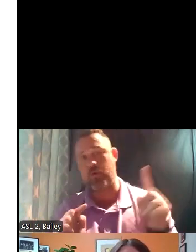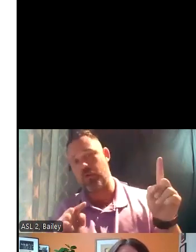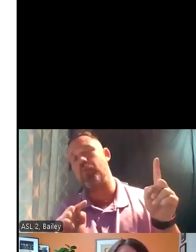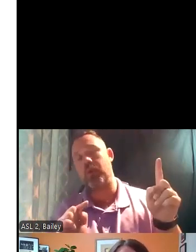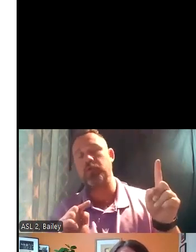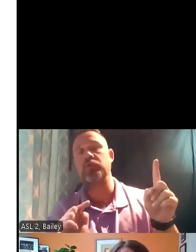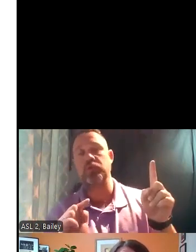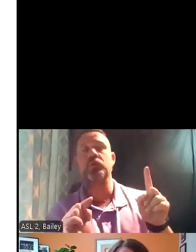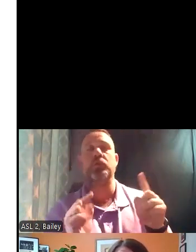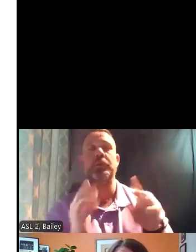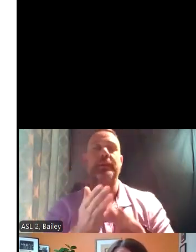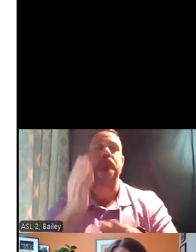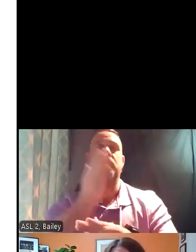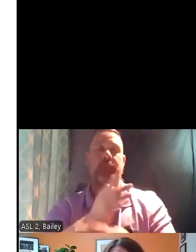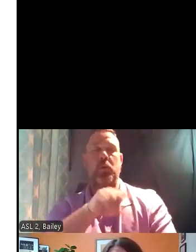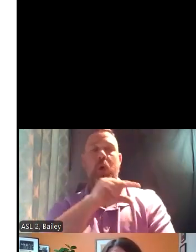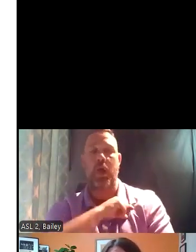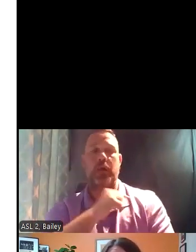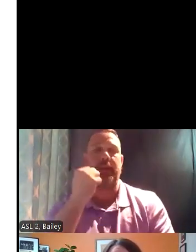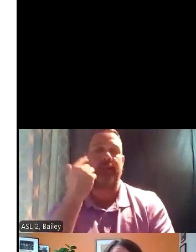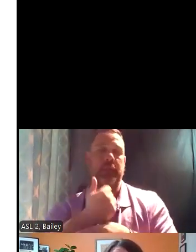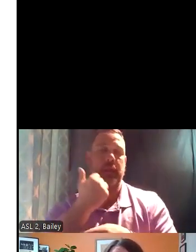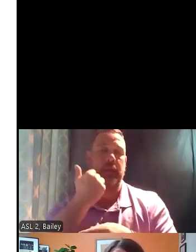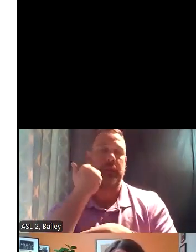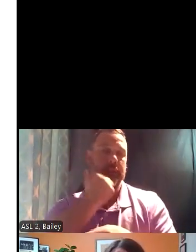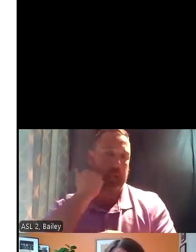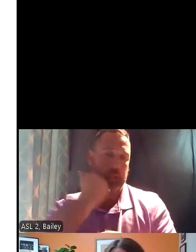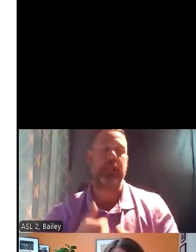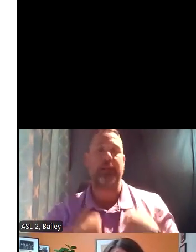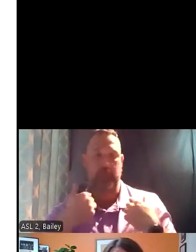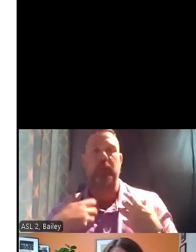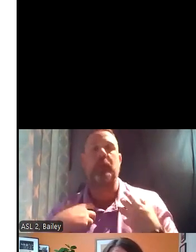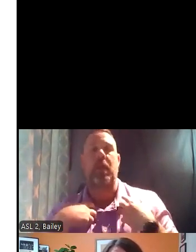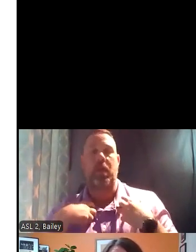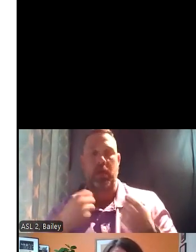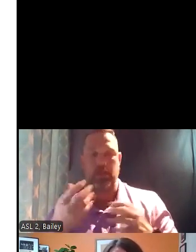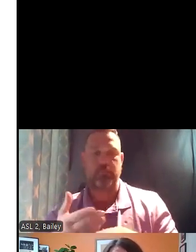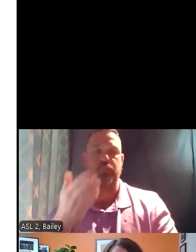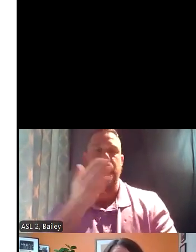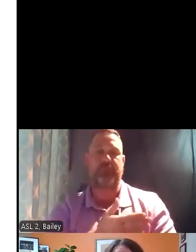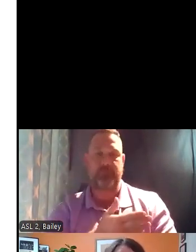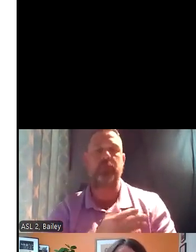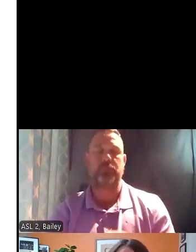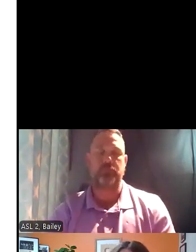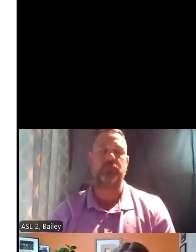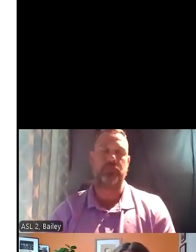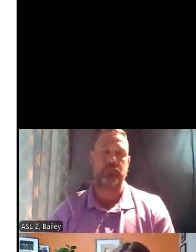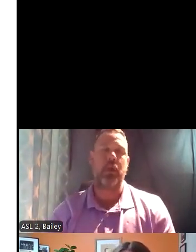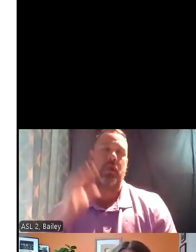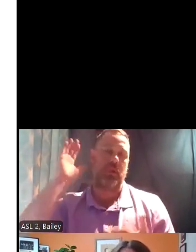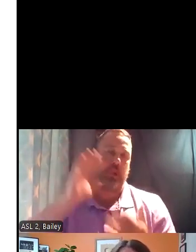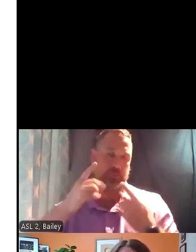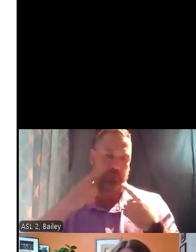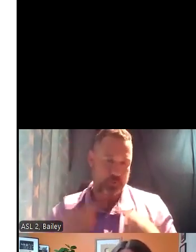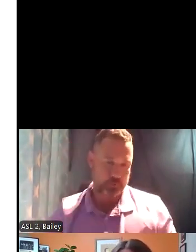to improvement in quality of daily life, overall health improvement, improvement in health, less